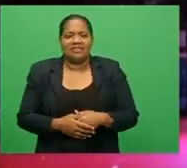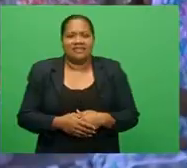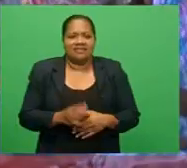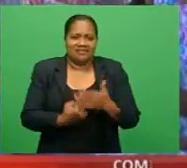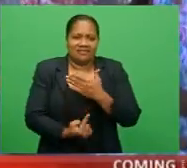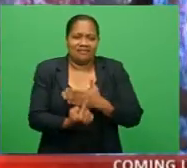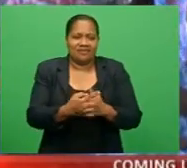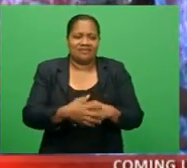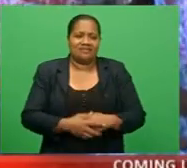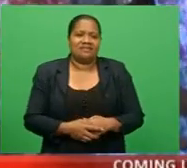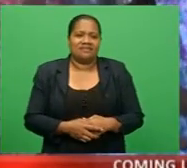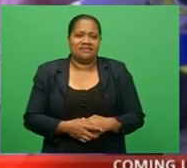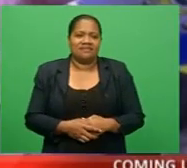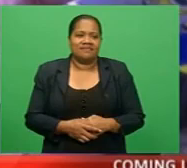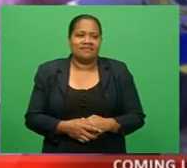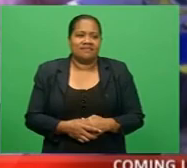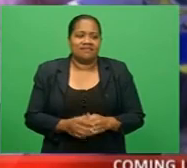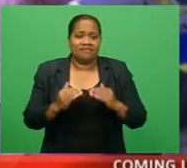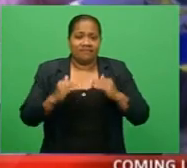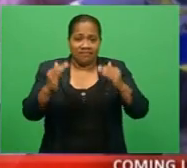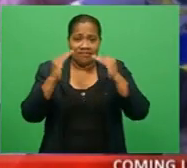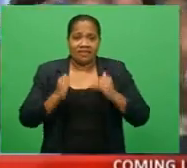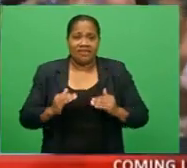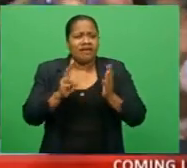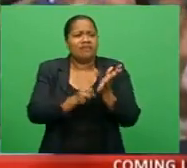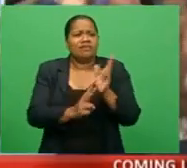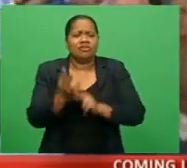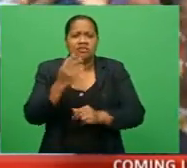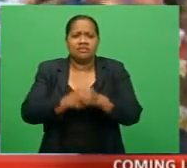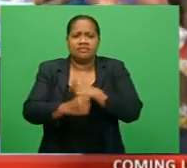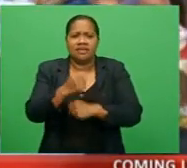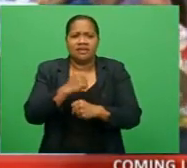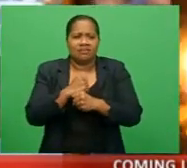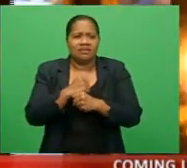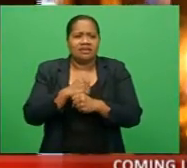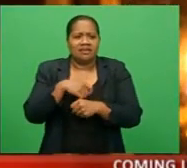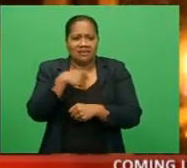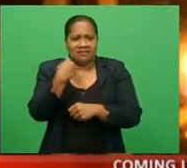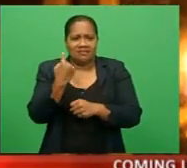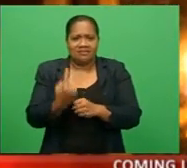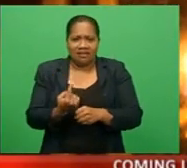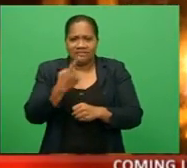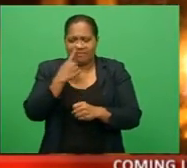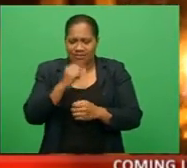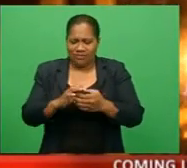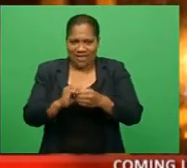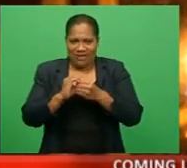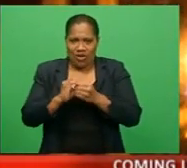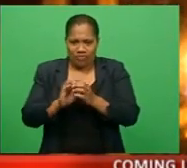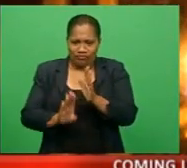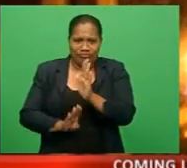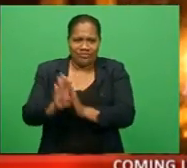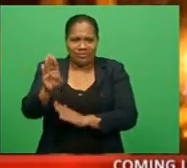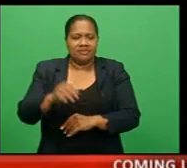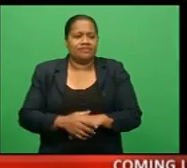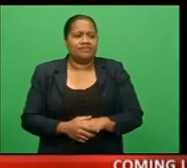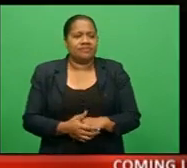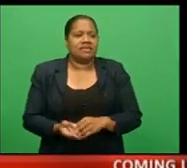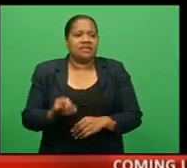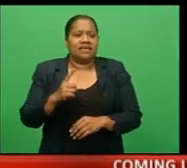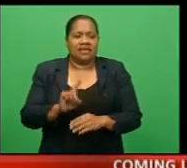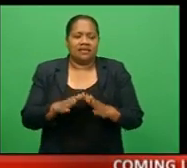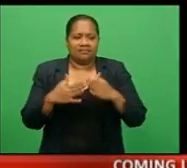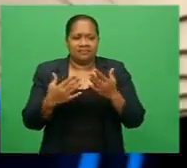News. Up ahead, villagers become self-reliant, and Sabah clarifies Diwali prayer